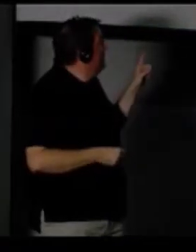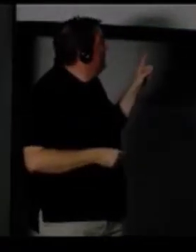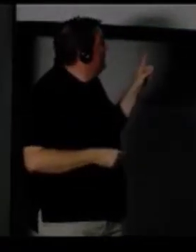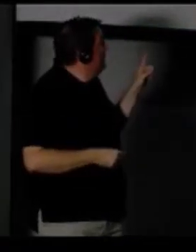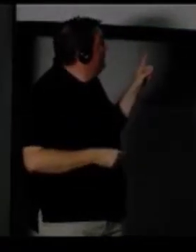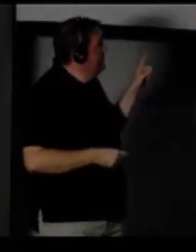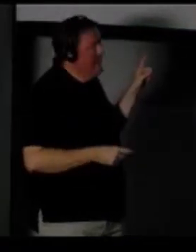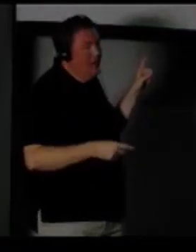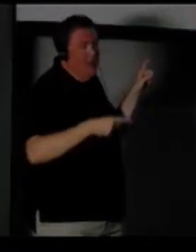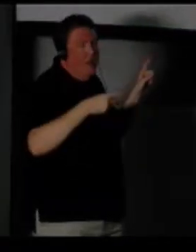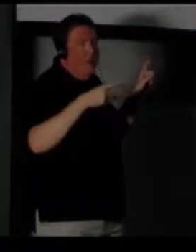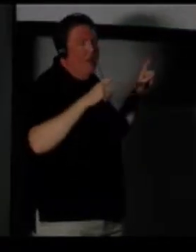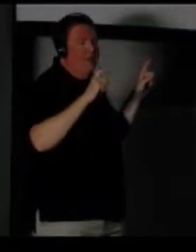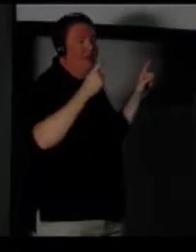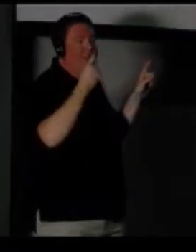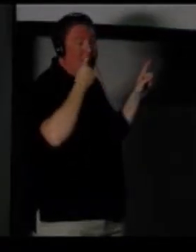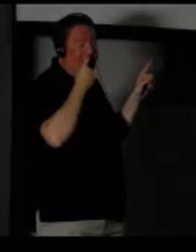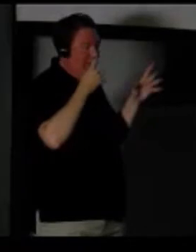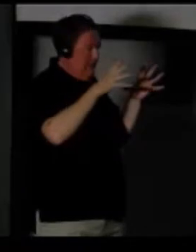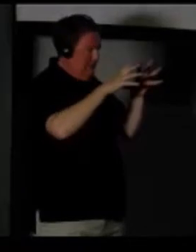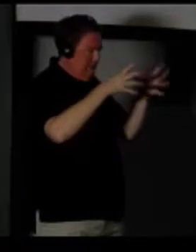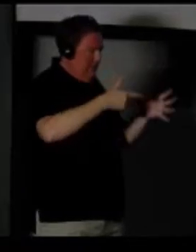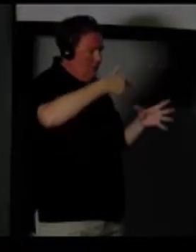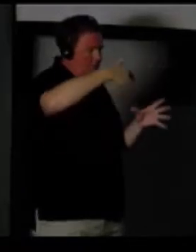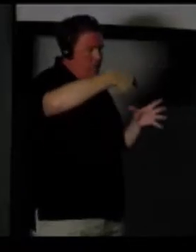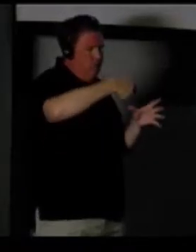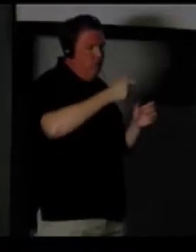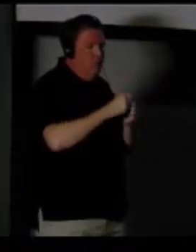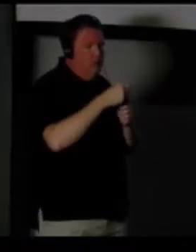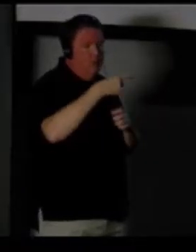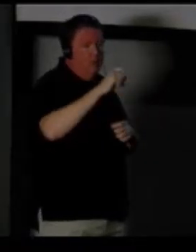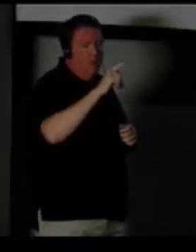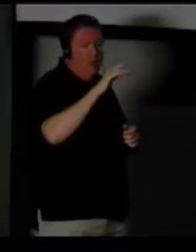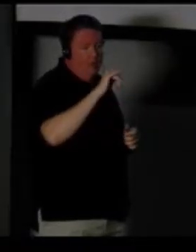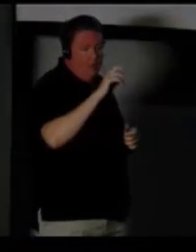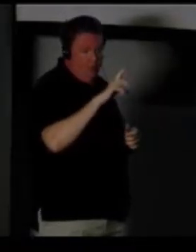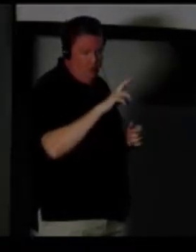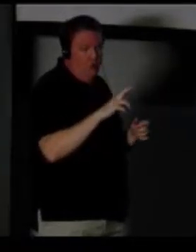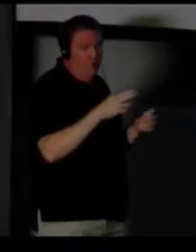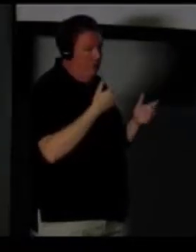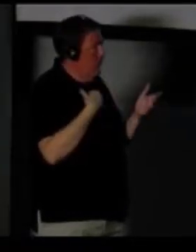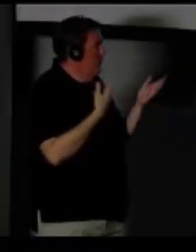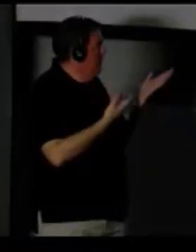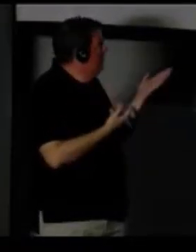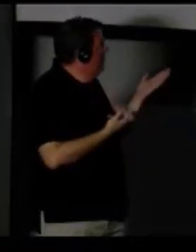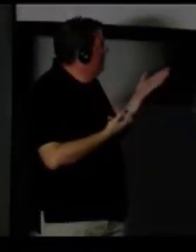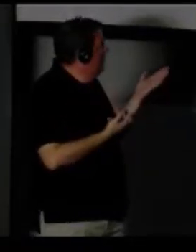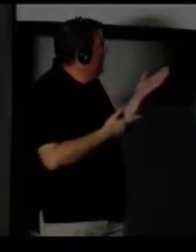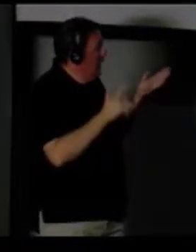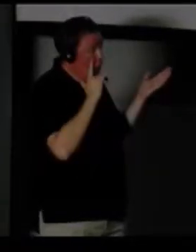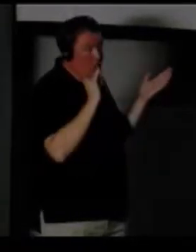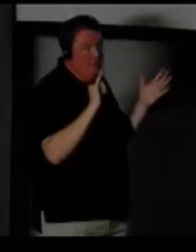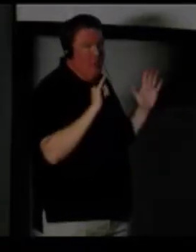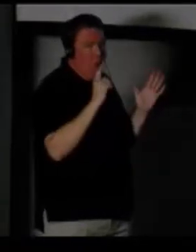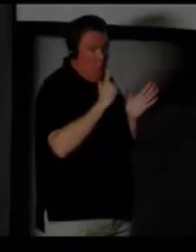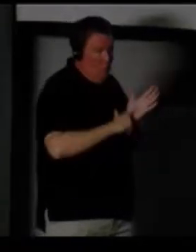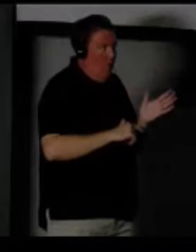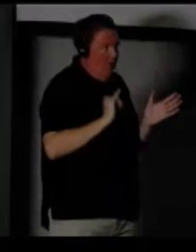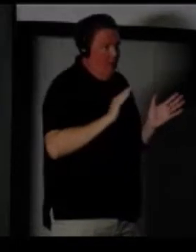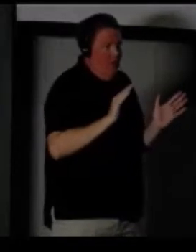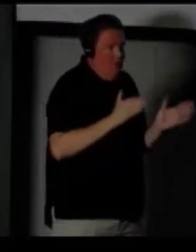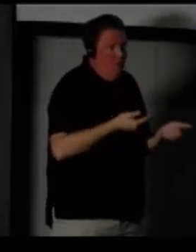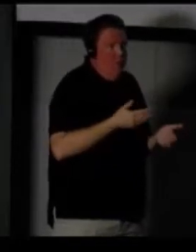slave, which was then placed in the octagon room at the Renwick. And so I'm showing you in this last